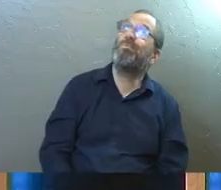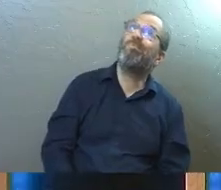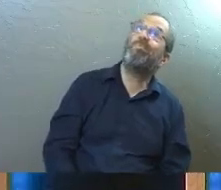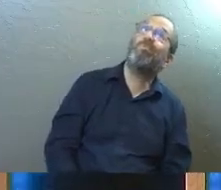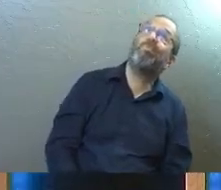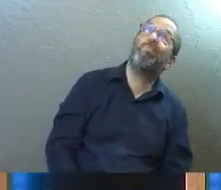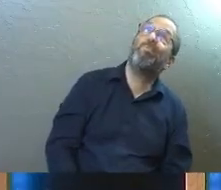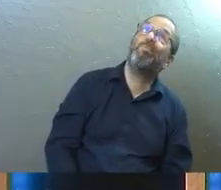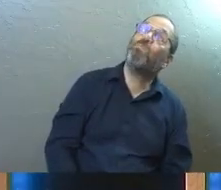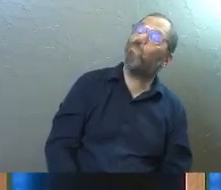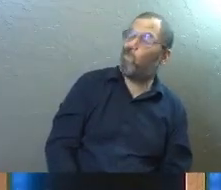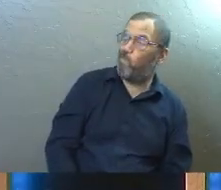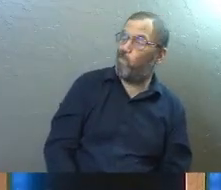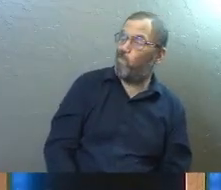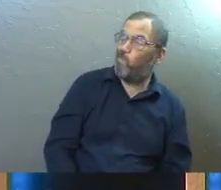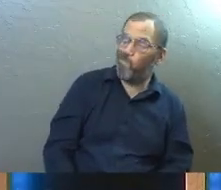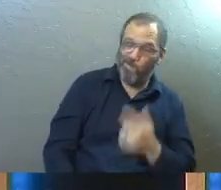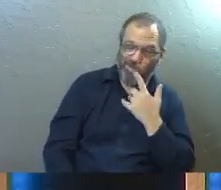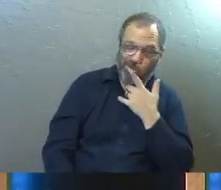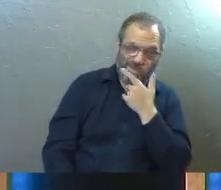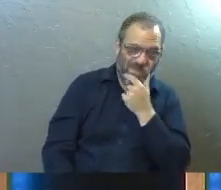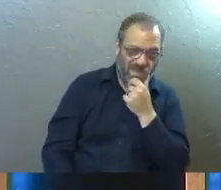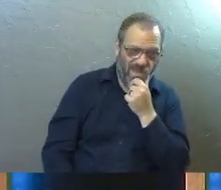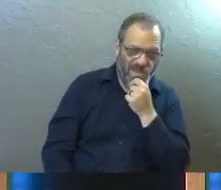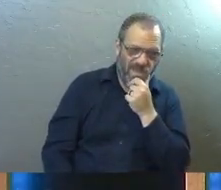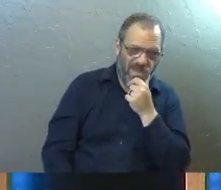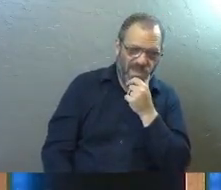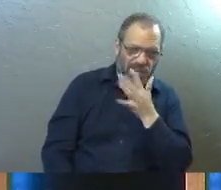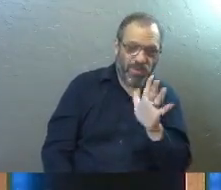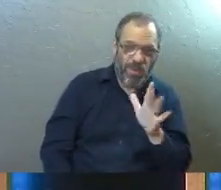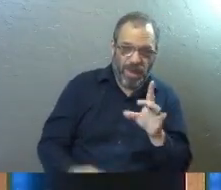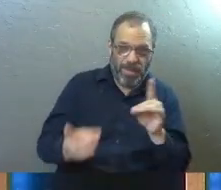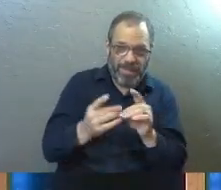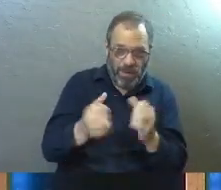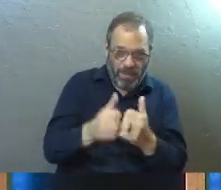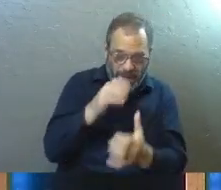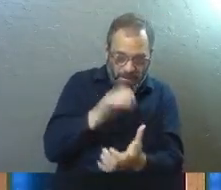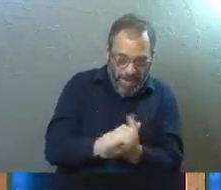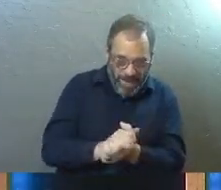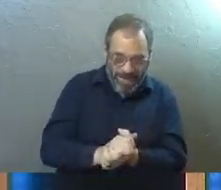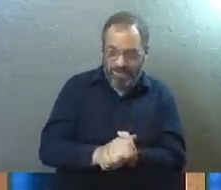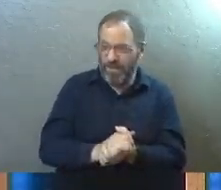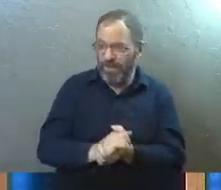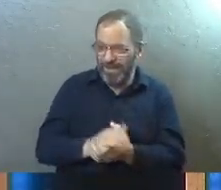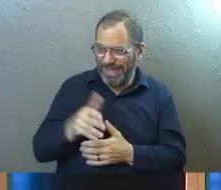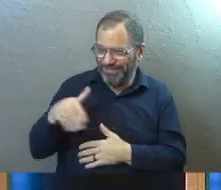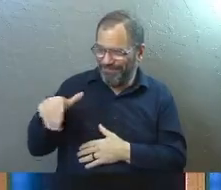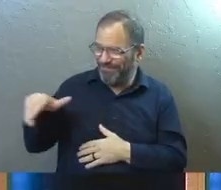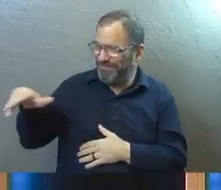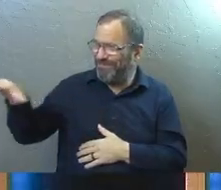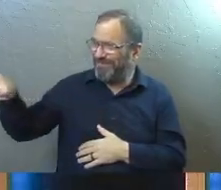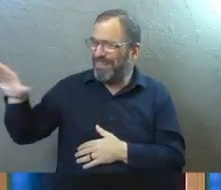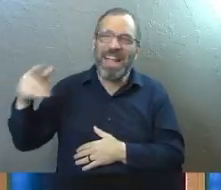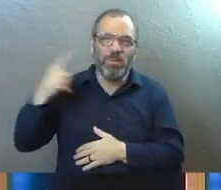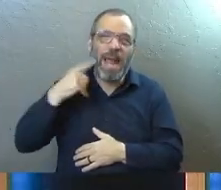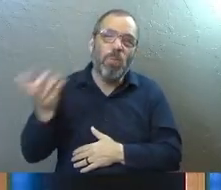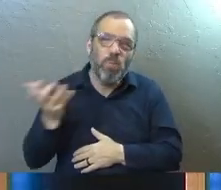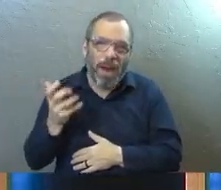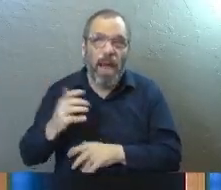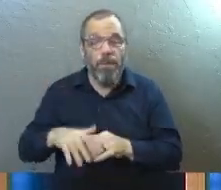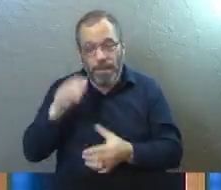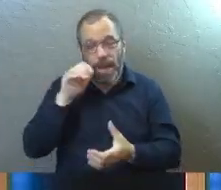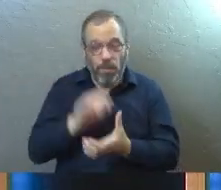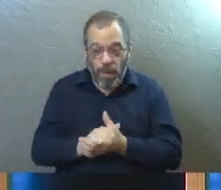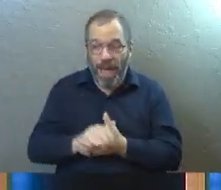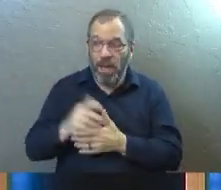you got me in a sticky situation here. You know what I mean? So I was like, I'm on a date. My wife, you got to go. You know what I mean? I had to have that go. But Rachel